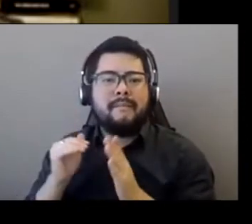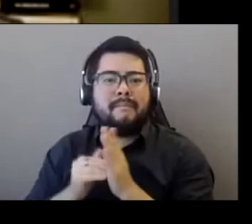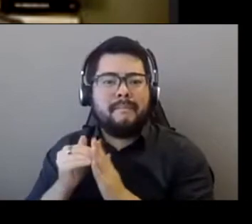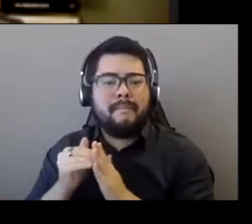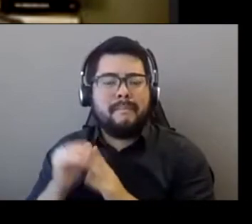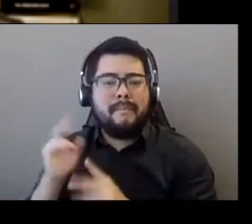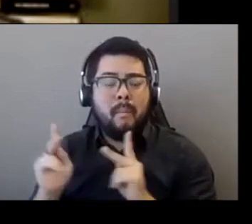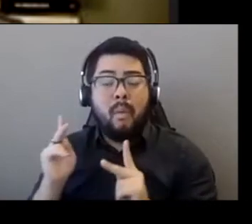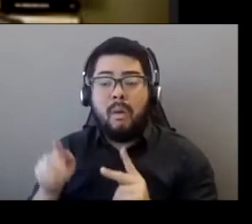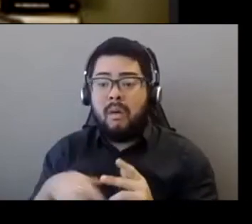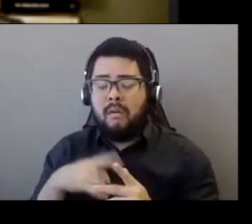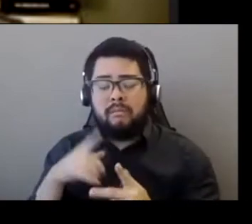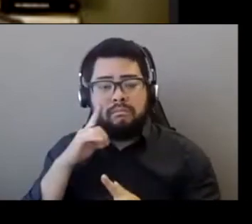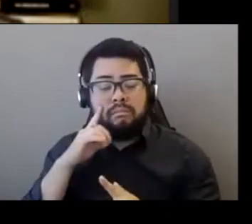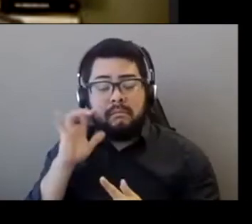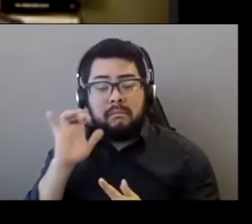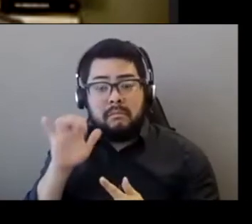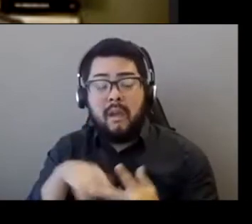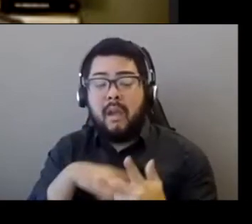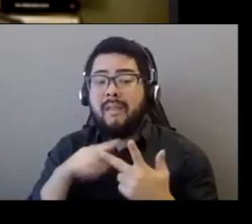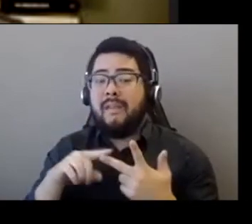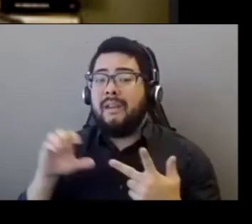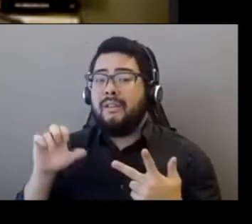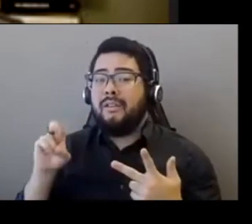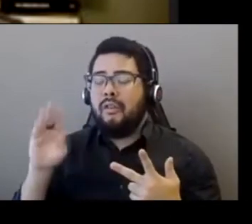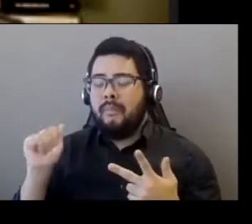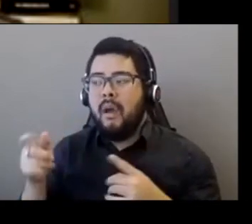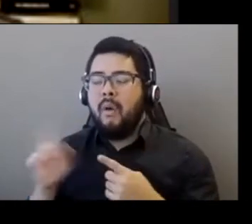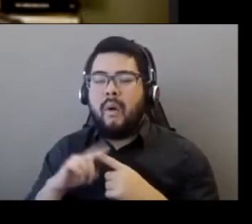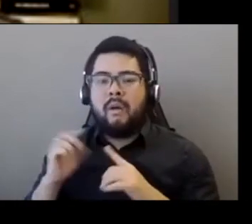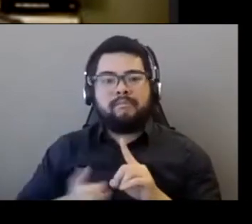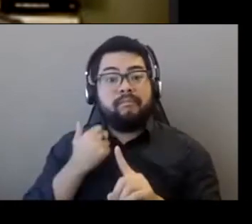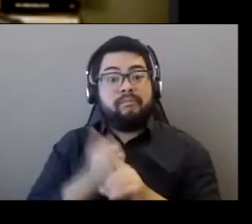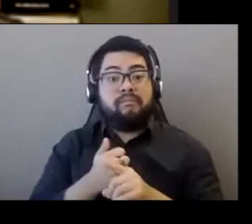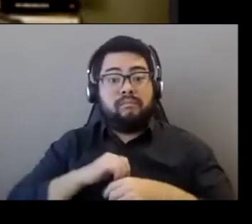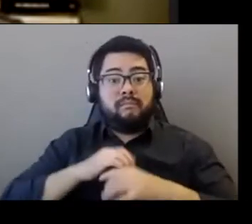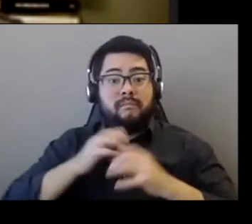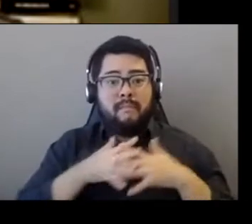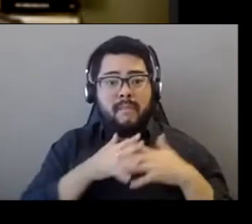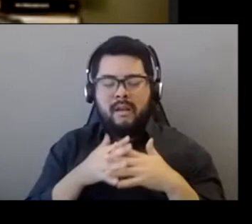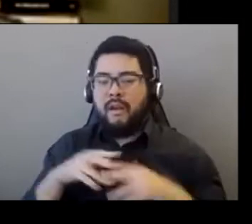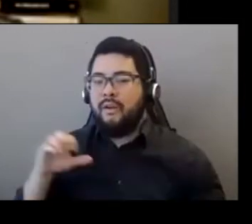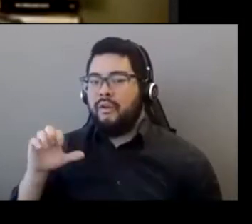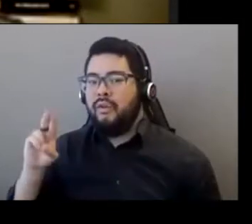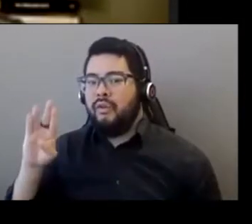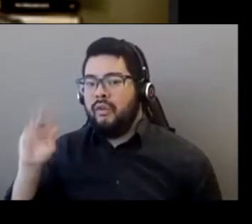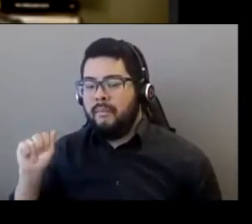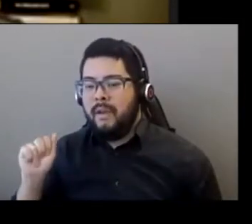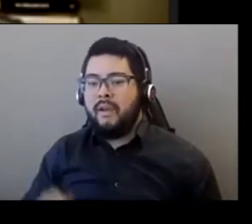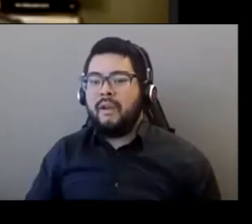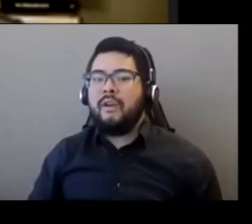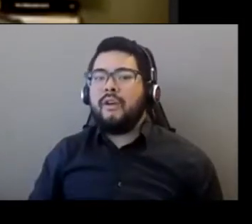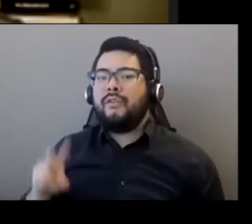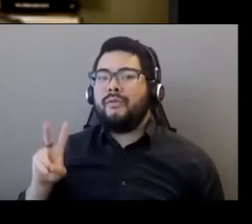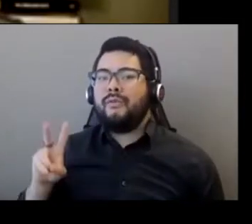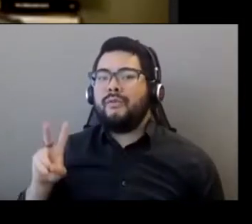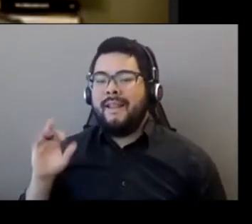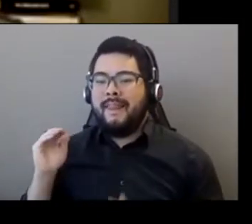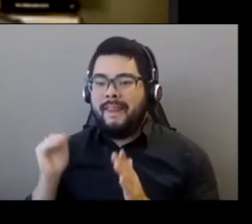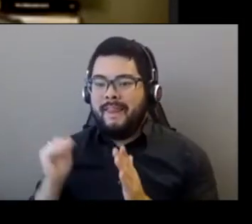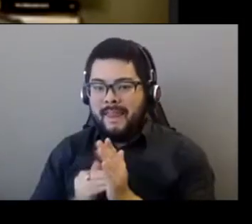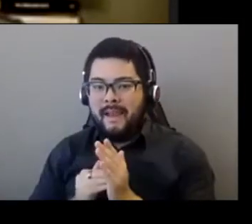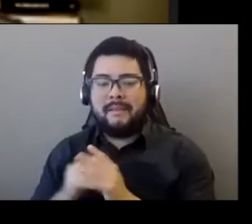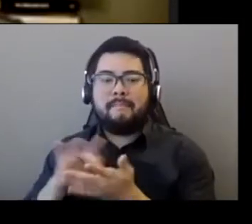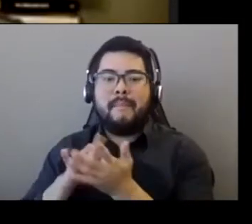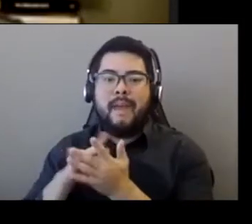in Cuba, by the time the pandemic came to the Americas, in Cuba, 29,000 medical students left their